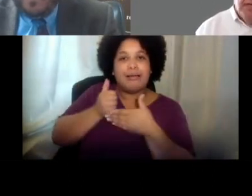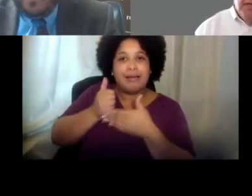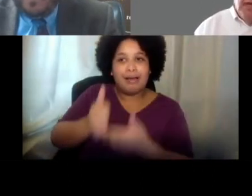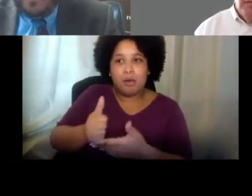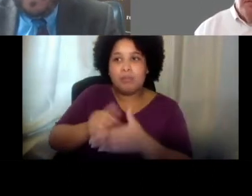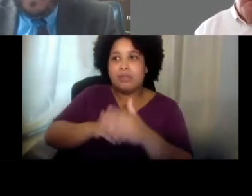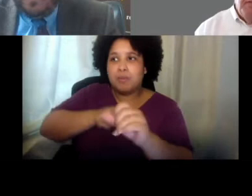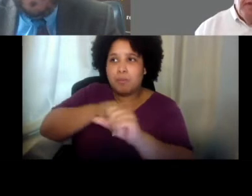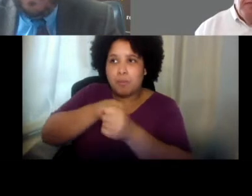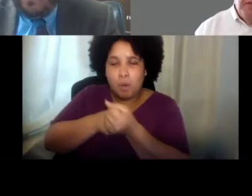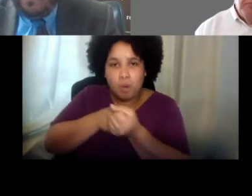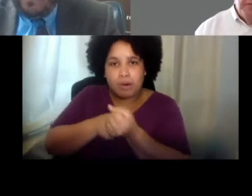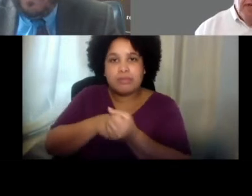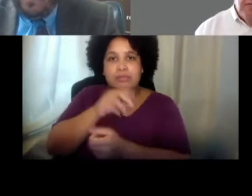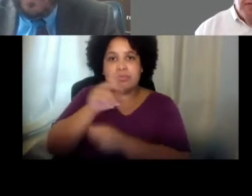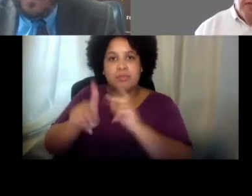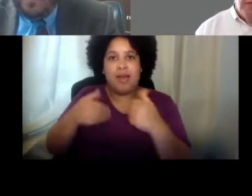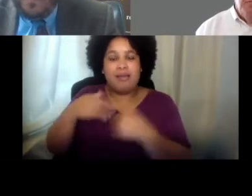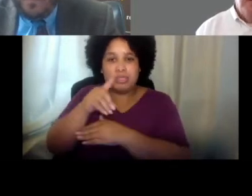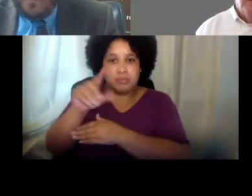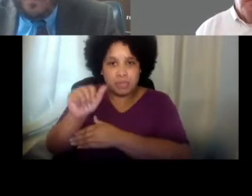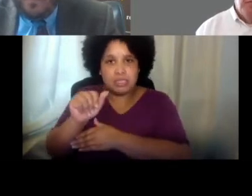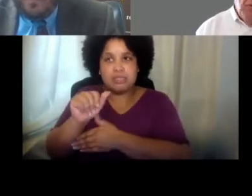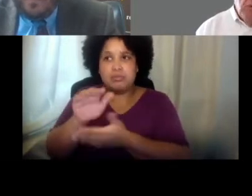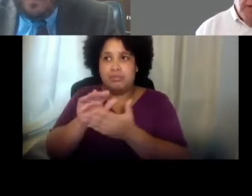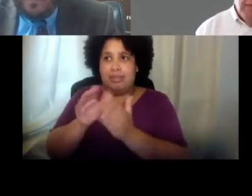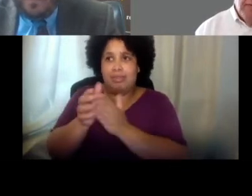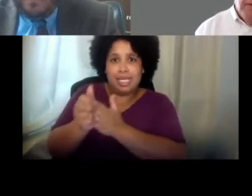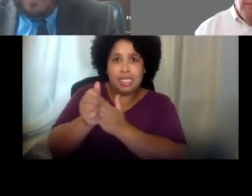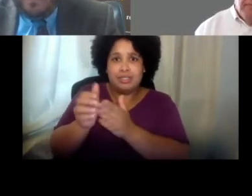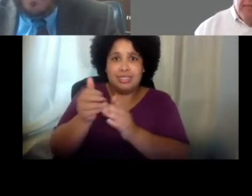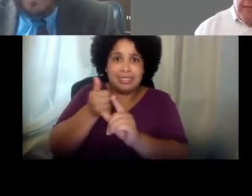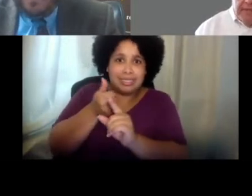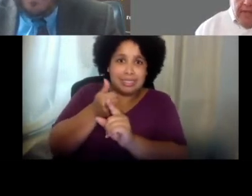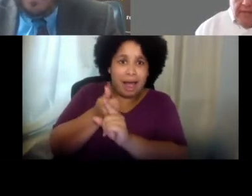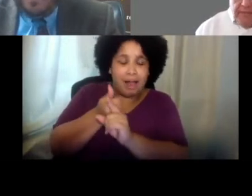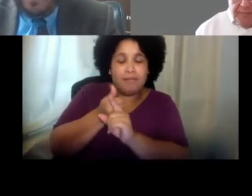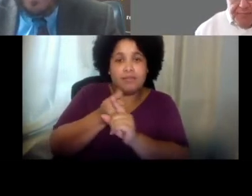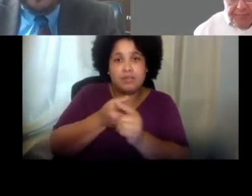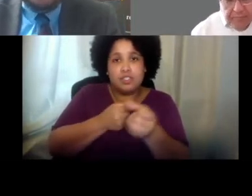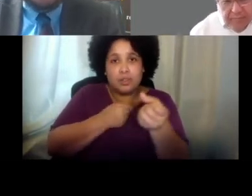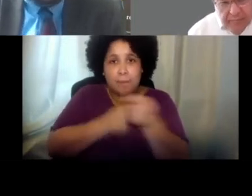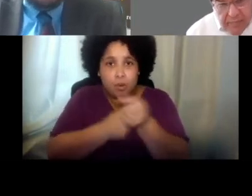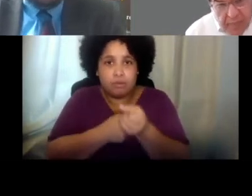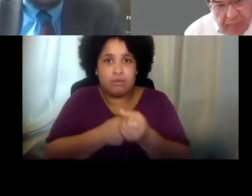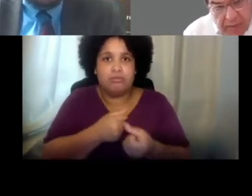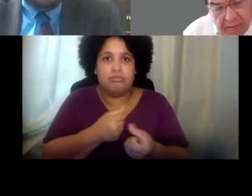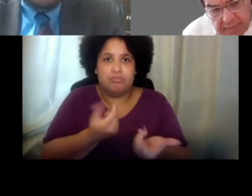leaders, and to fend for themselves, to be self-supporting. Next slide.